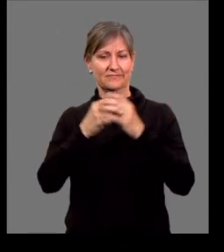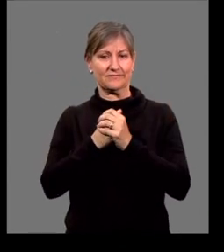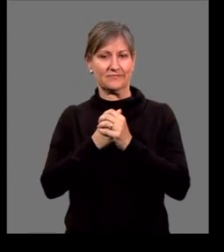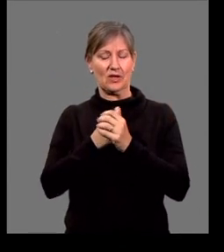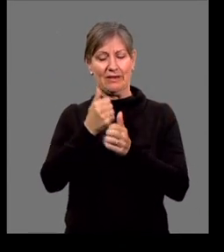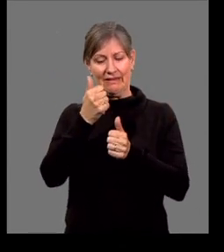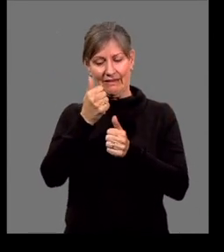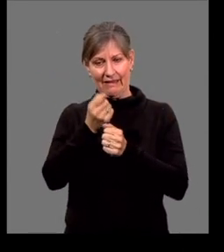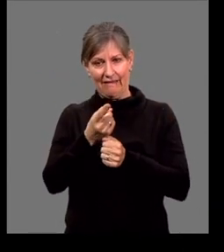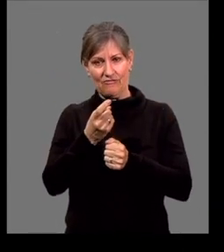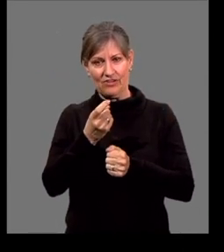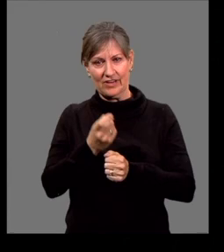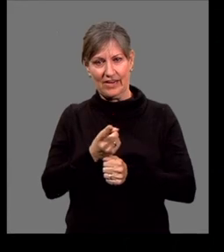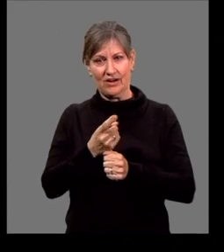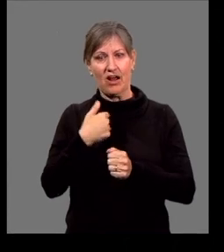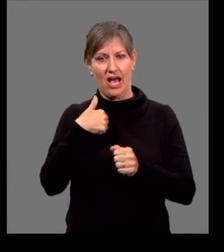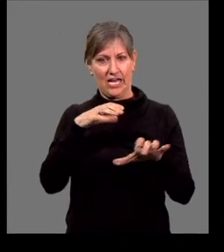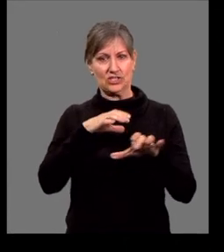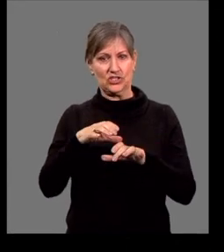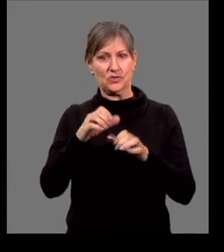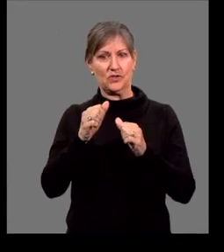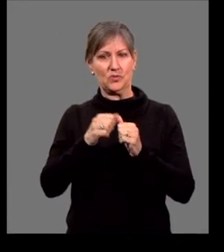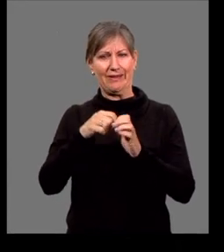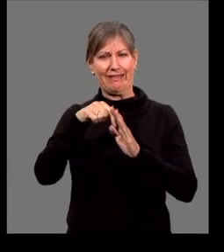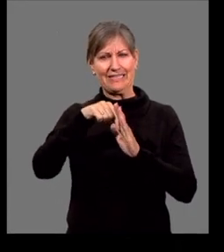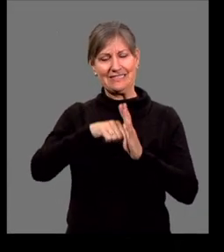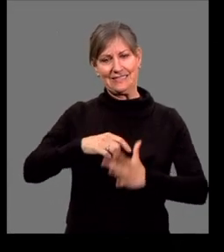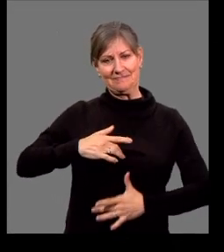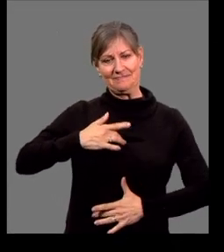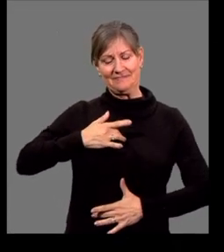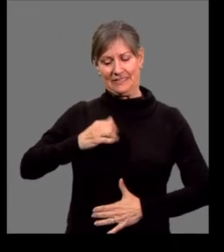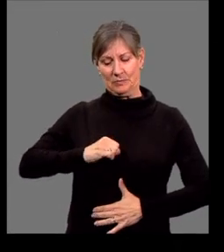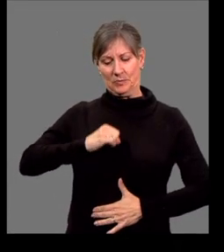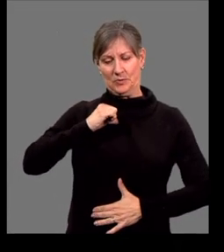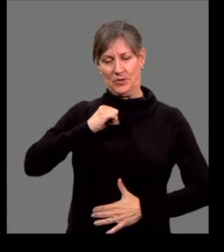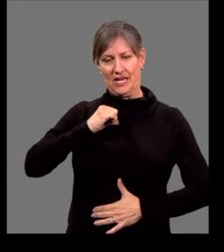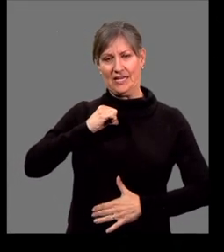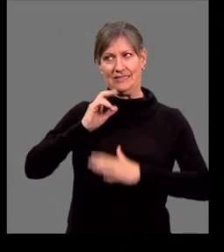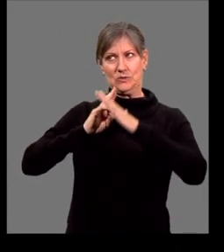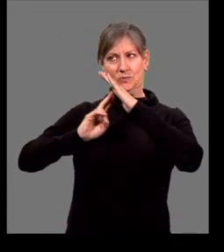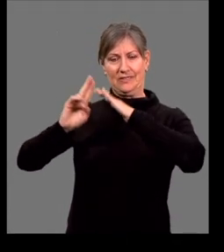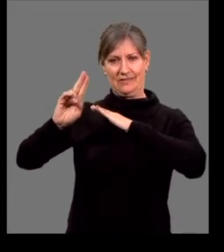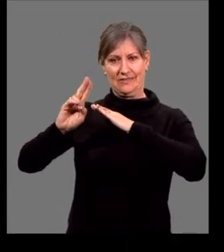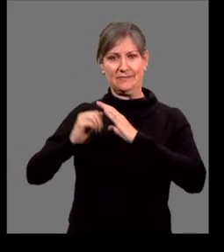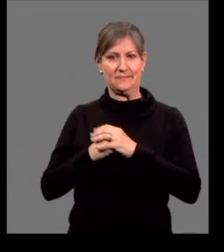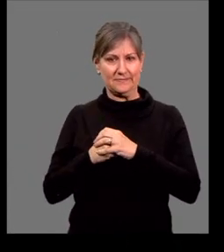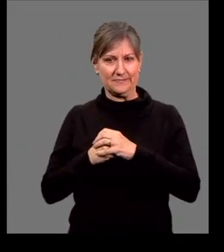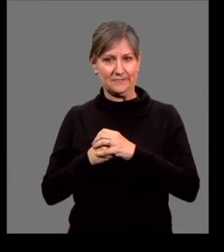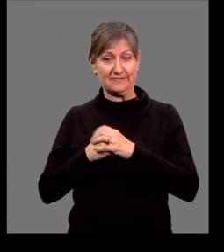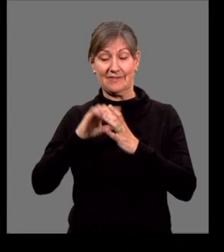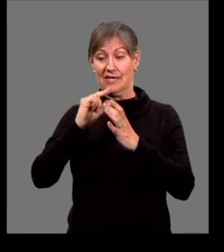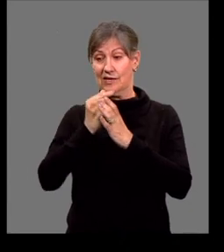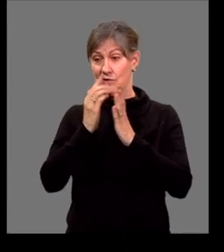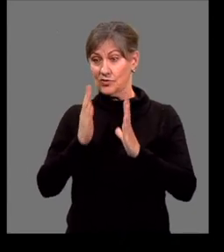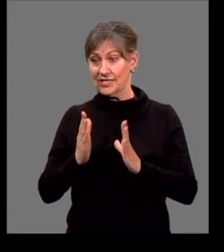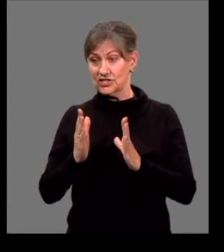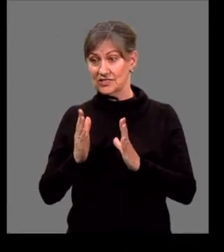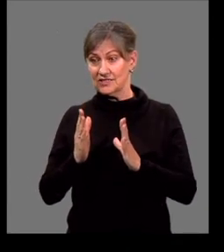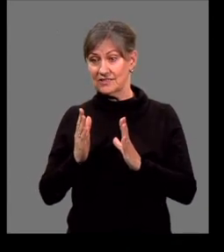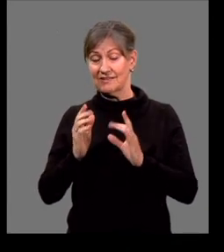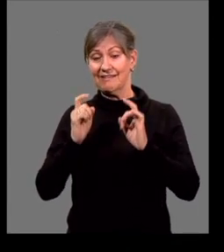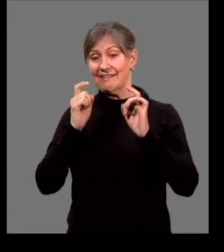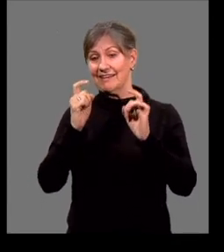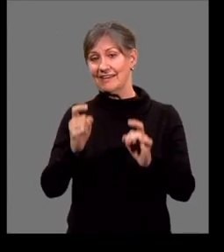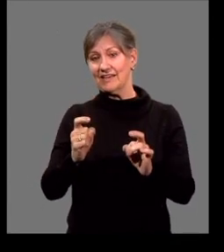And as with each year, I do so with a deep sense of pride and humility. Graduates,